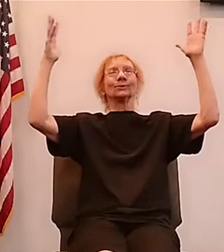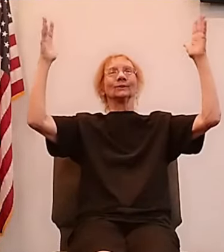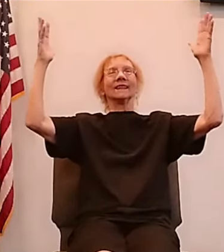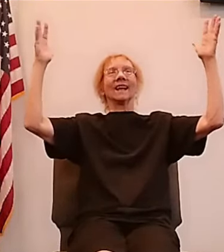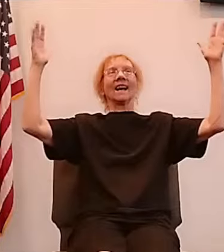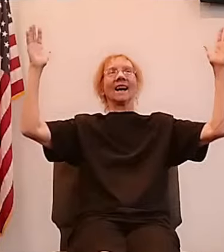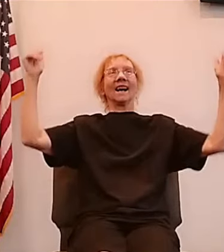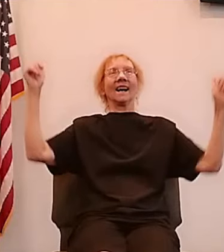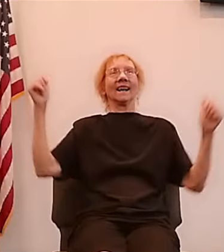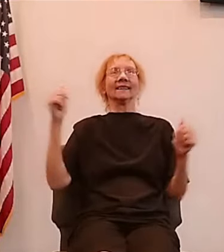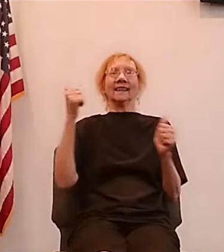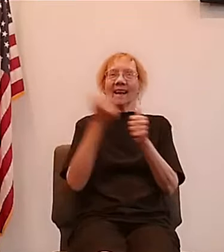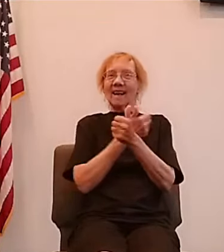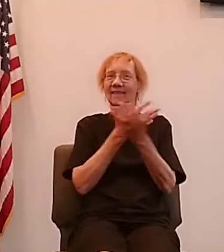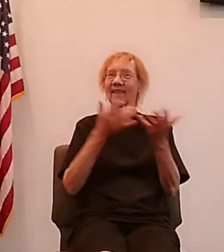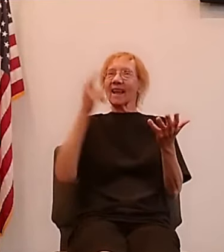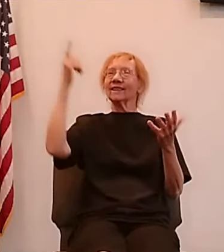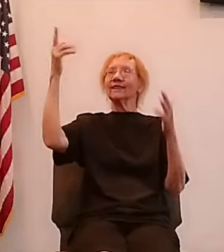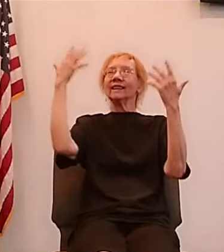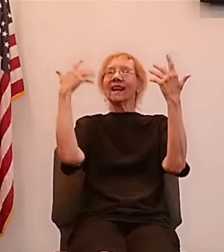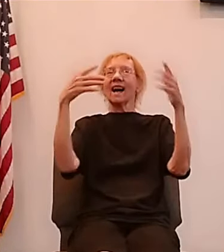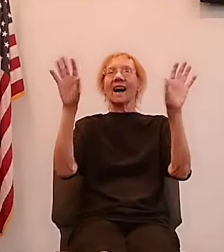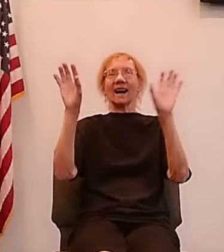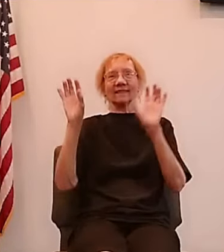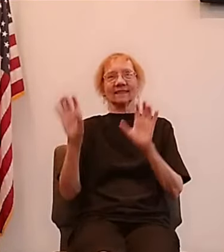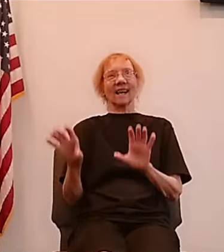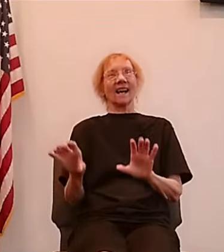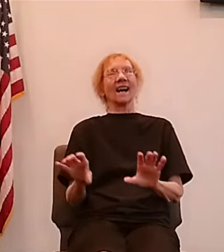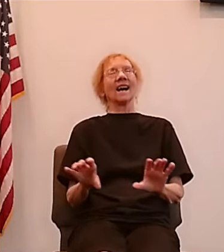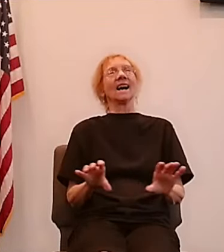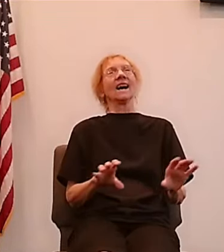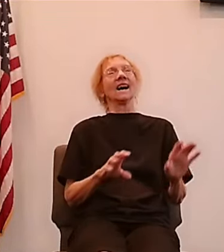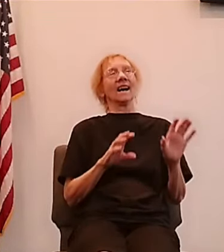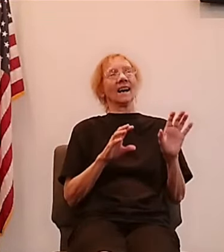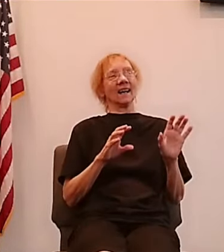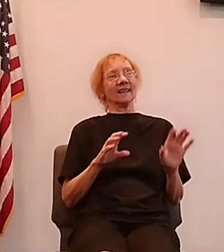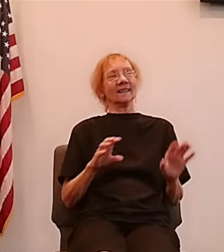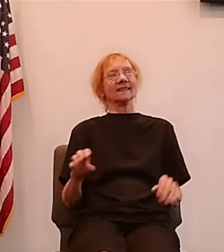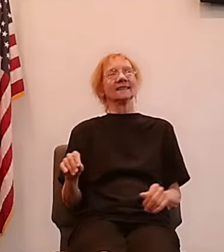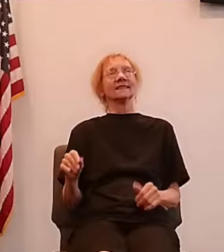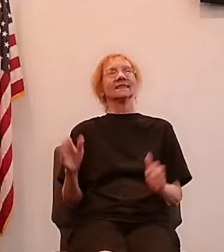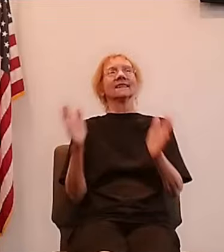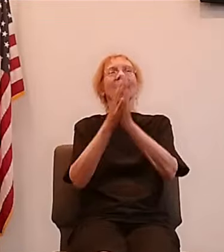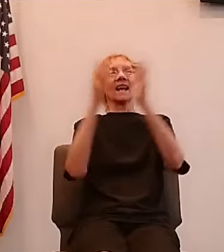Hallelujah for all you've done.